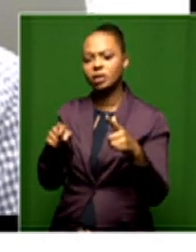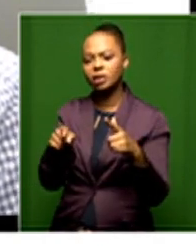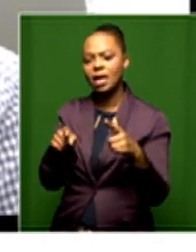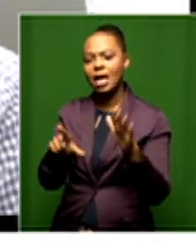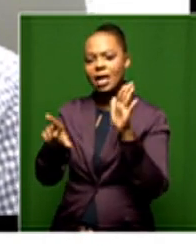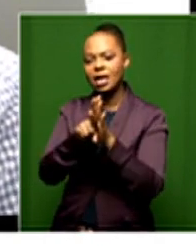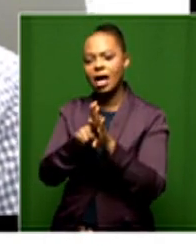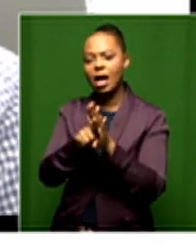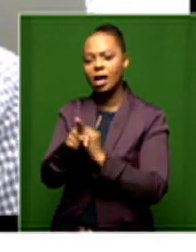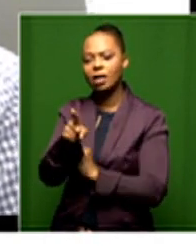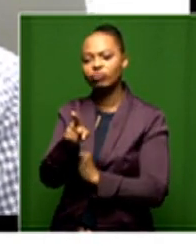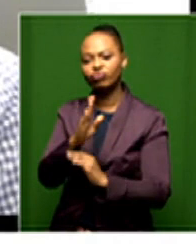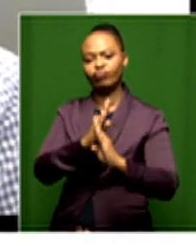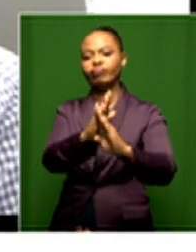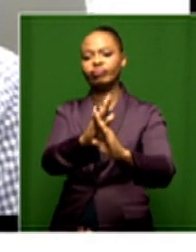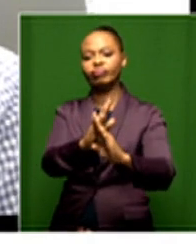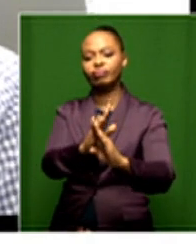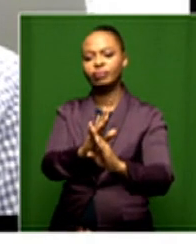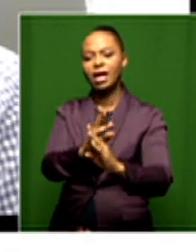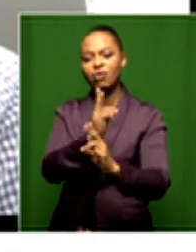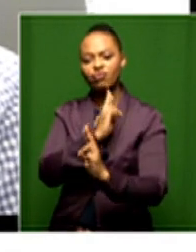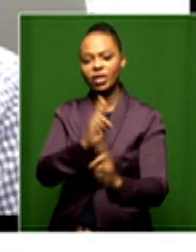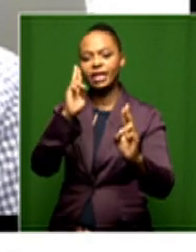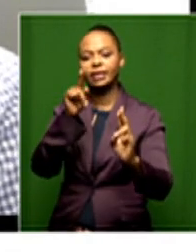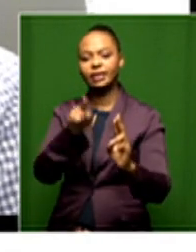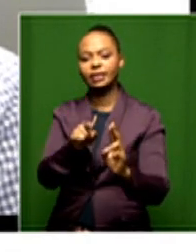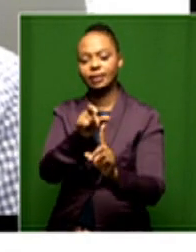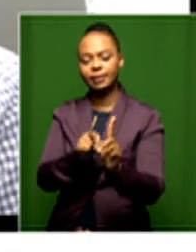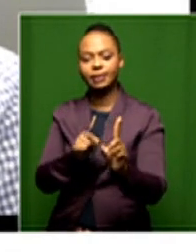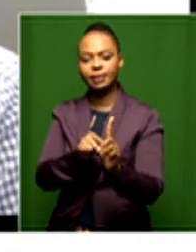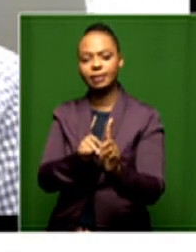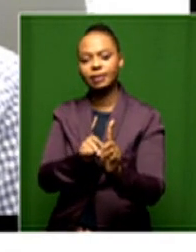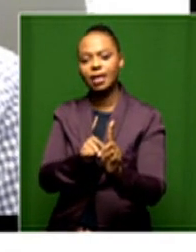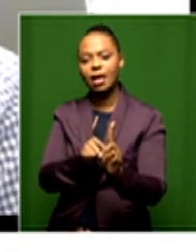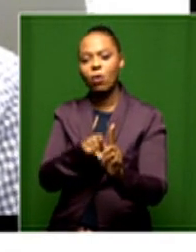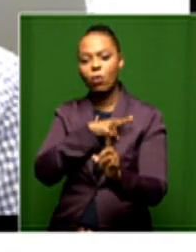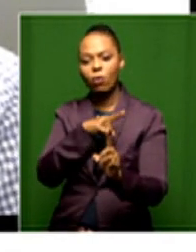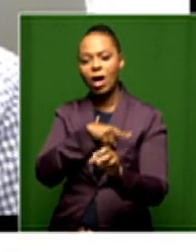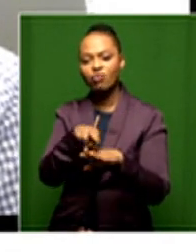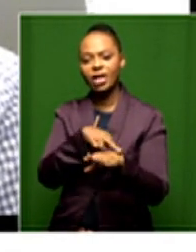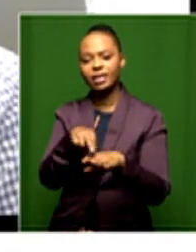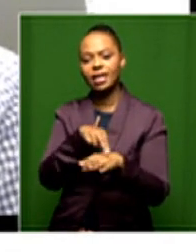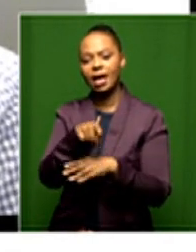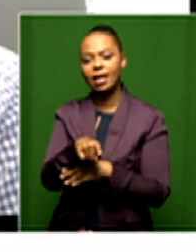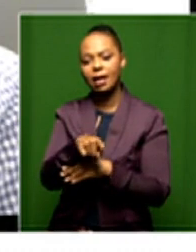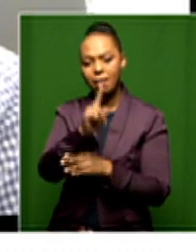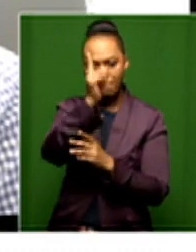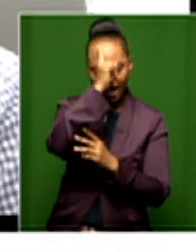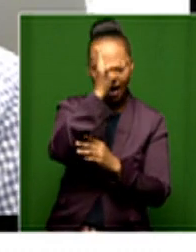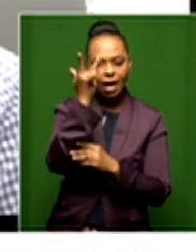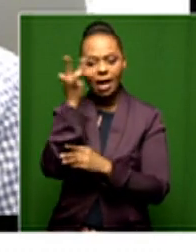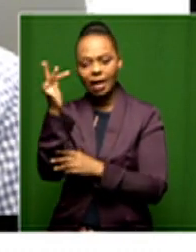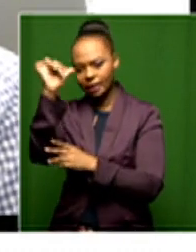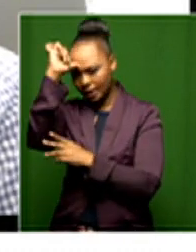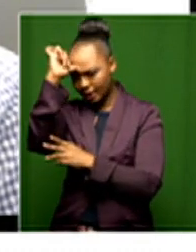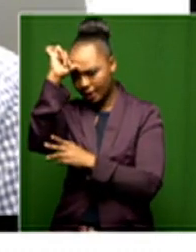of Advocate Themba Nukaitobi's scathing interim report on the alleged racial profiling of black, coloured and Indian